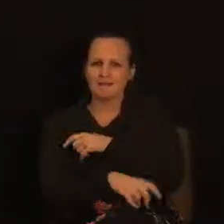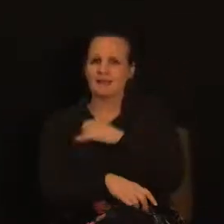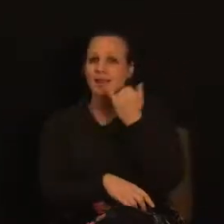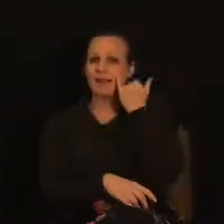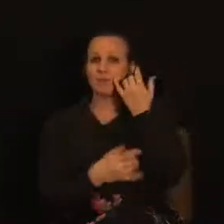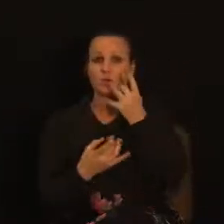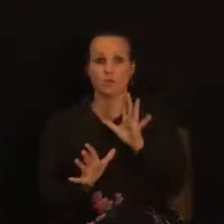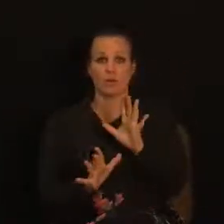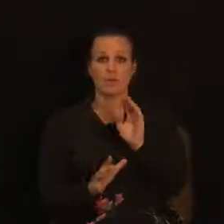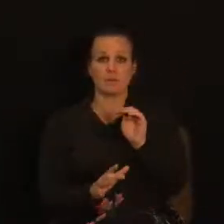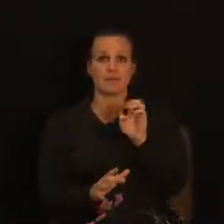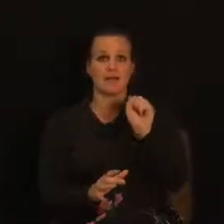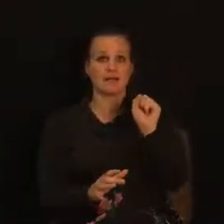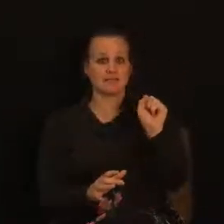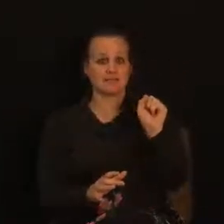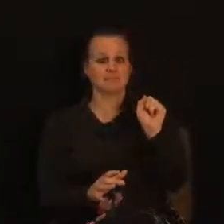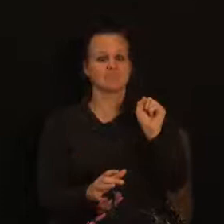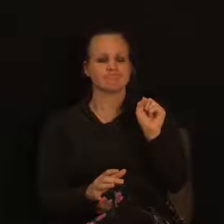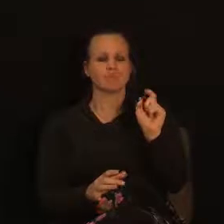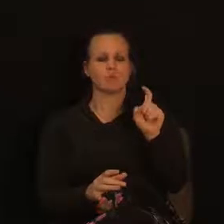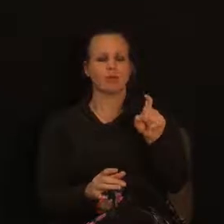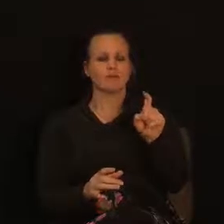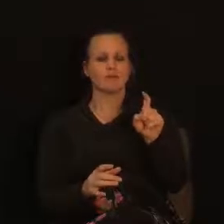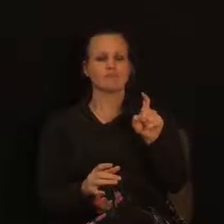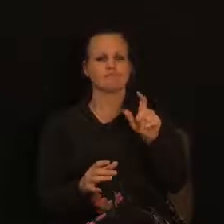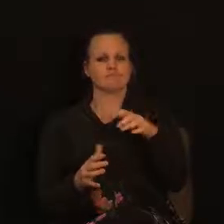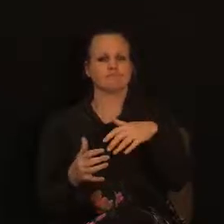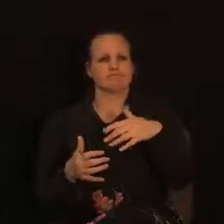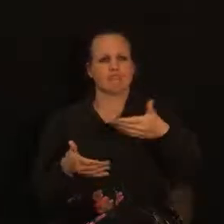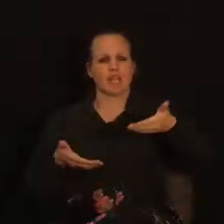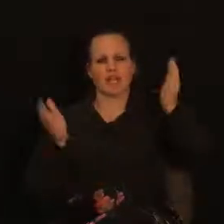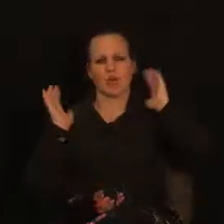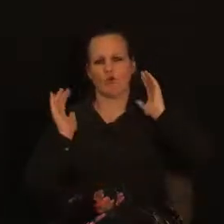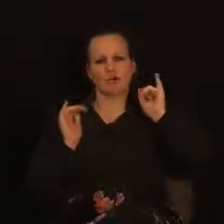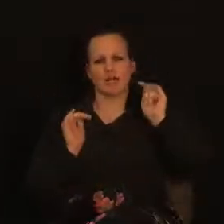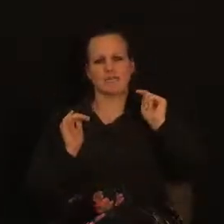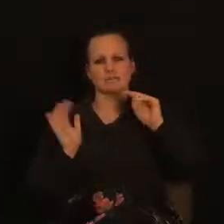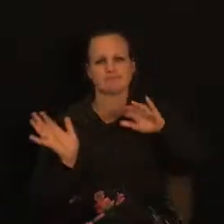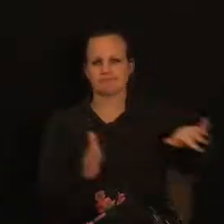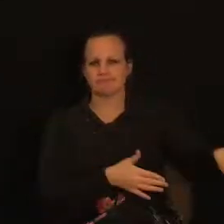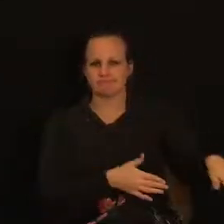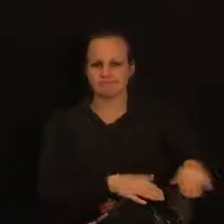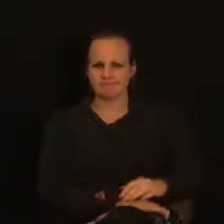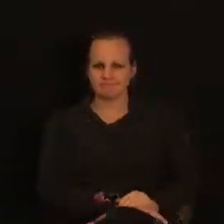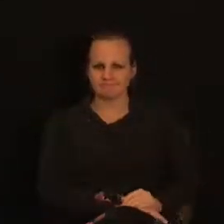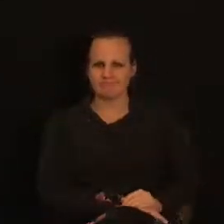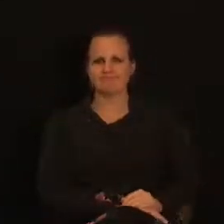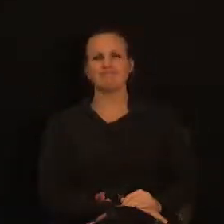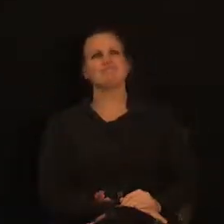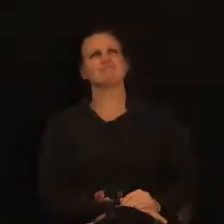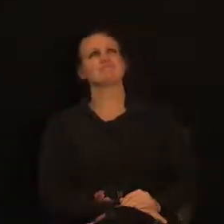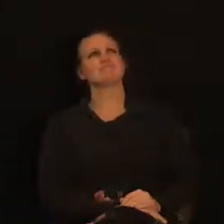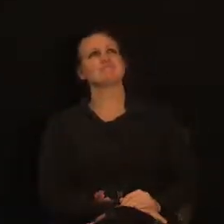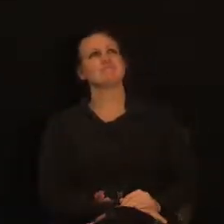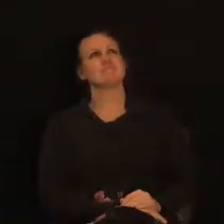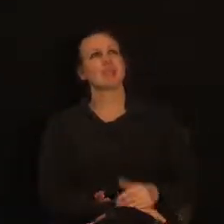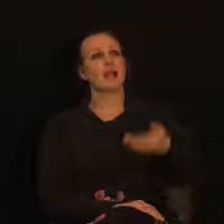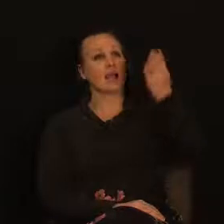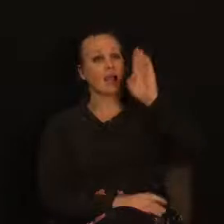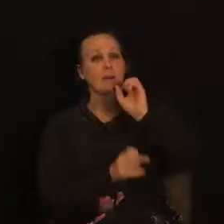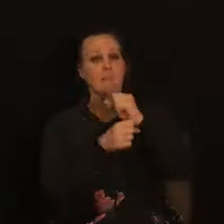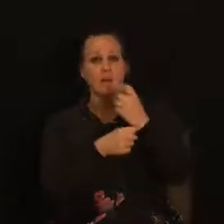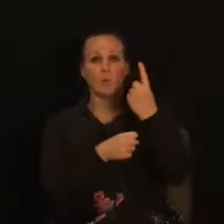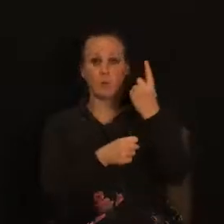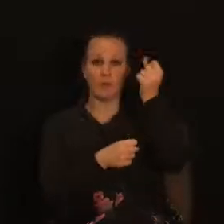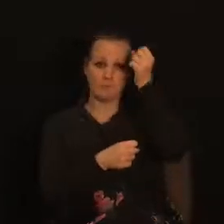In Acts 17, I want to look back at that again. It says, you know, that God made from one man from every nation of